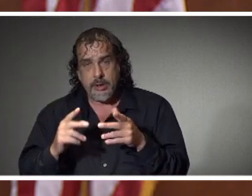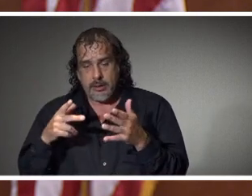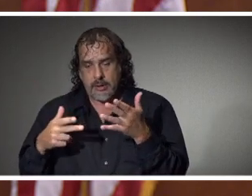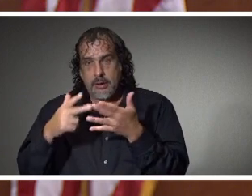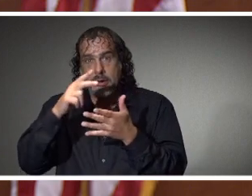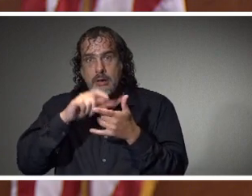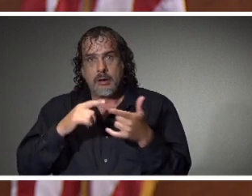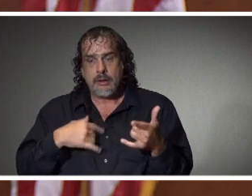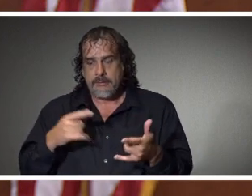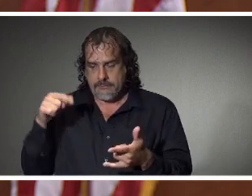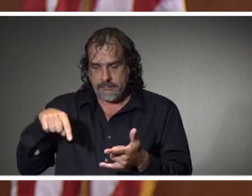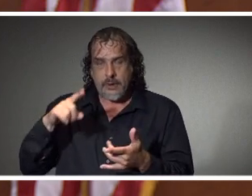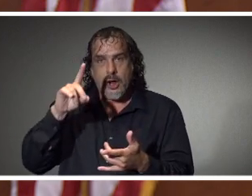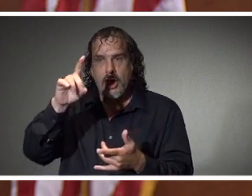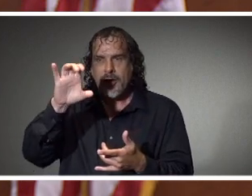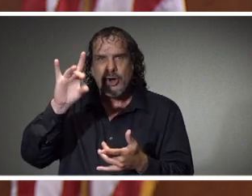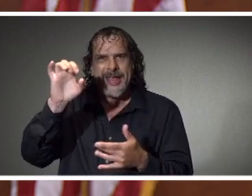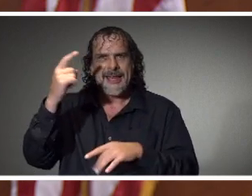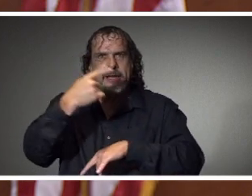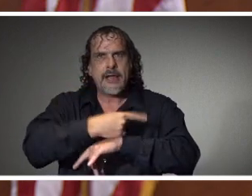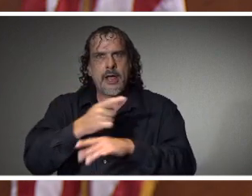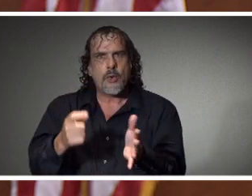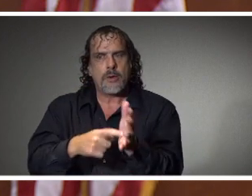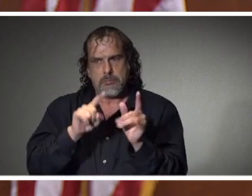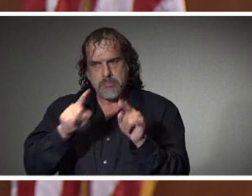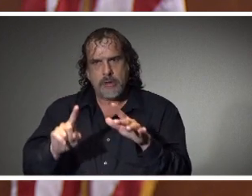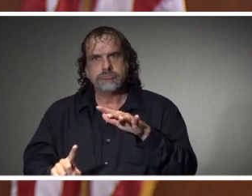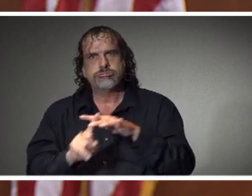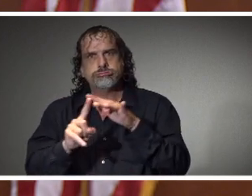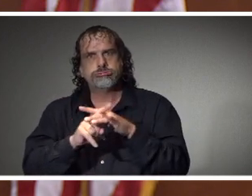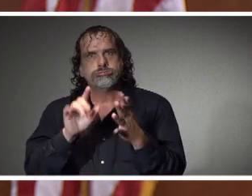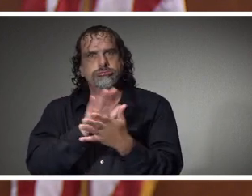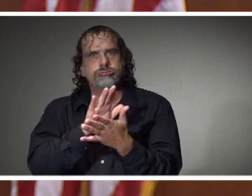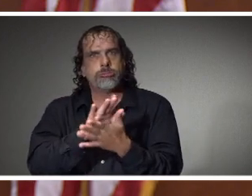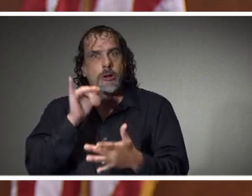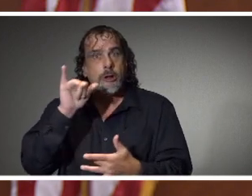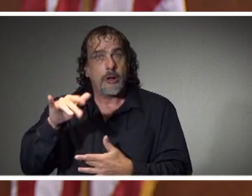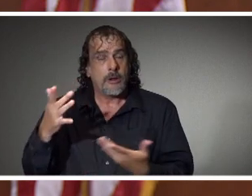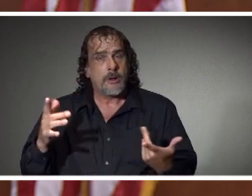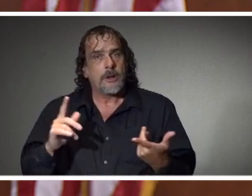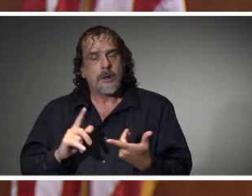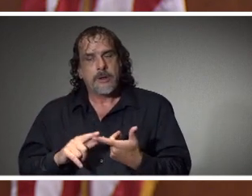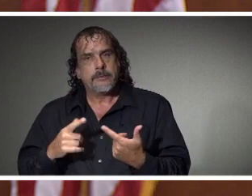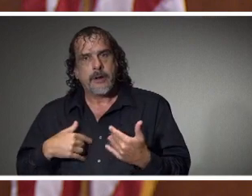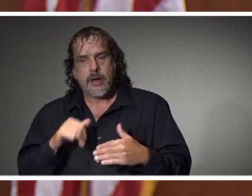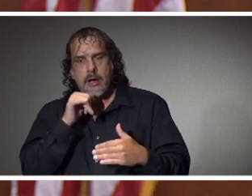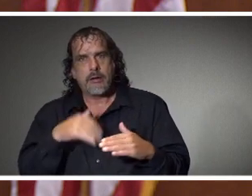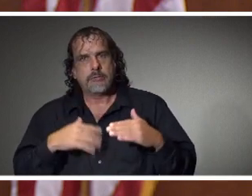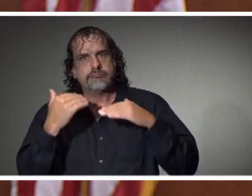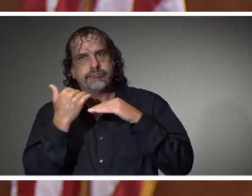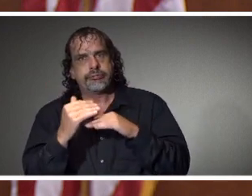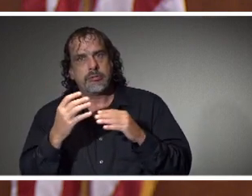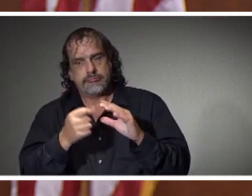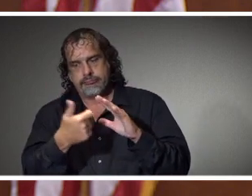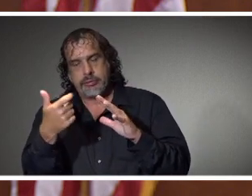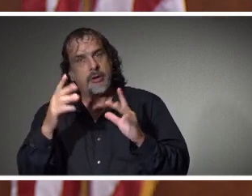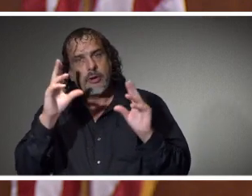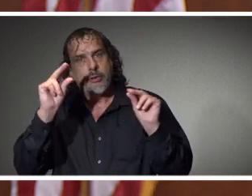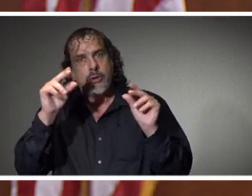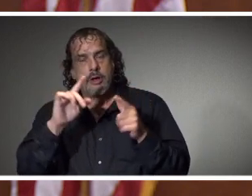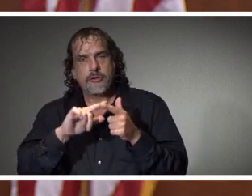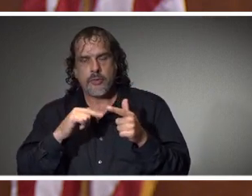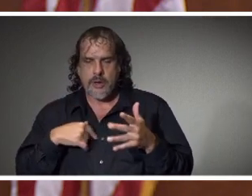2020-2021 school year. And so we will continue to monitor it. Again, we've got a July